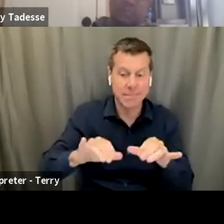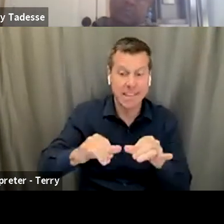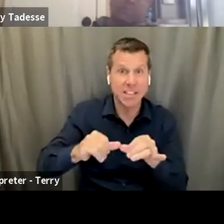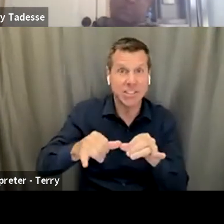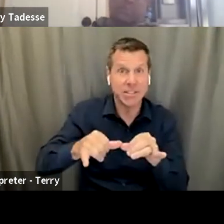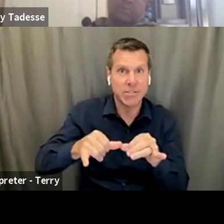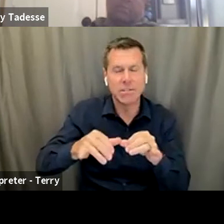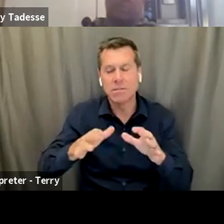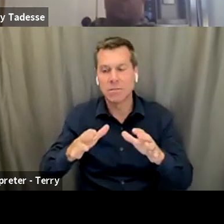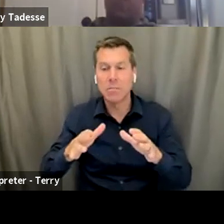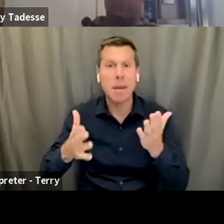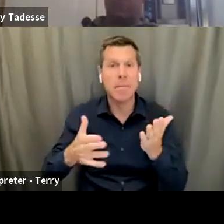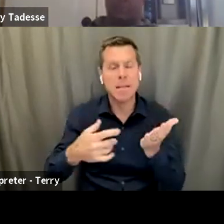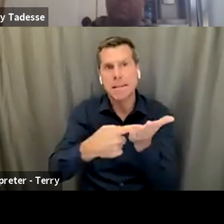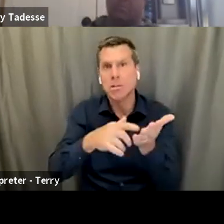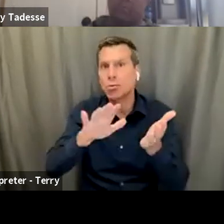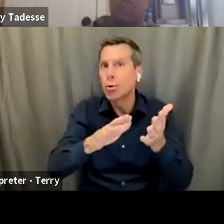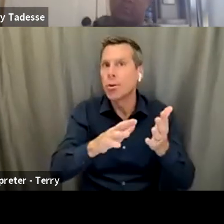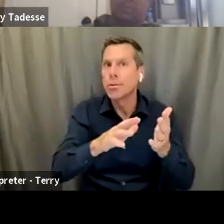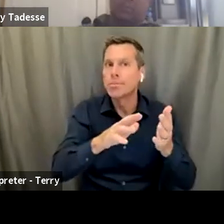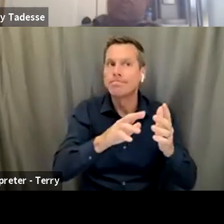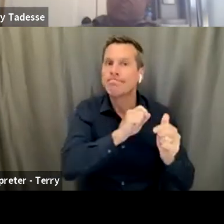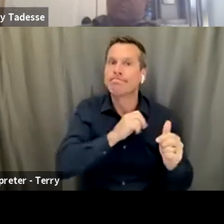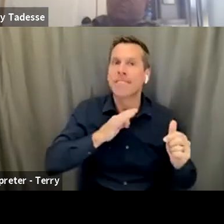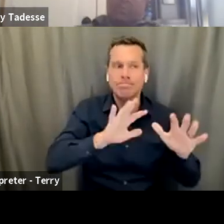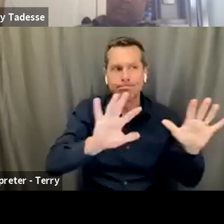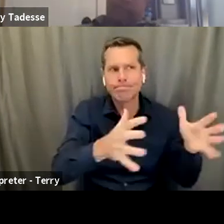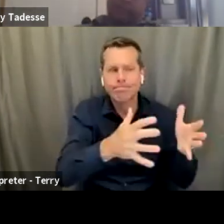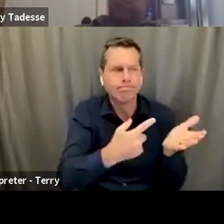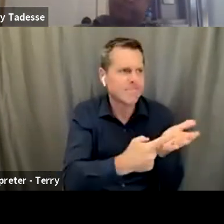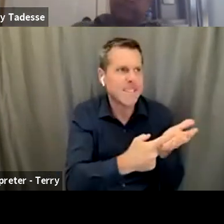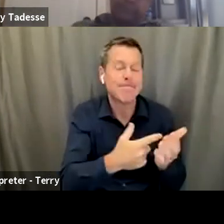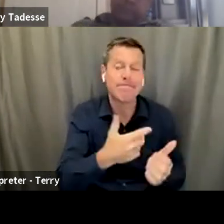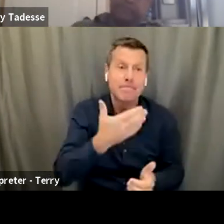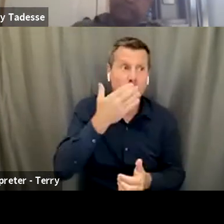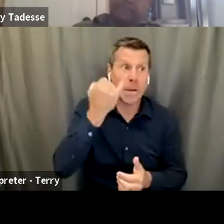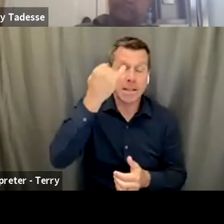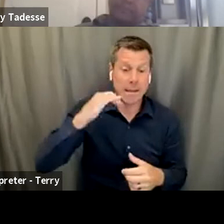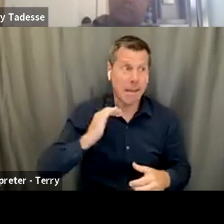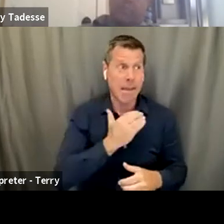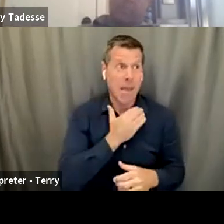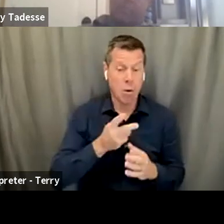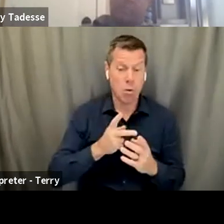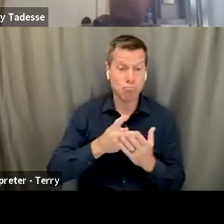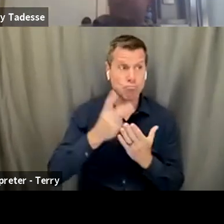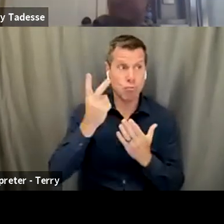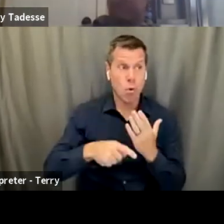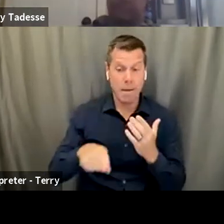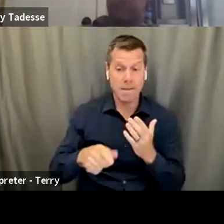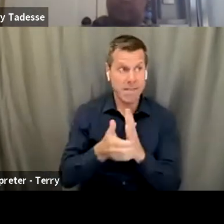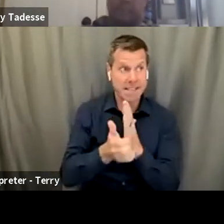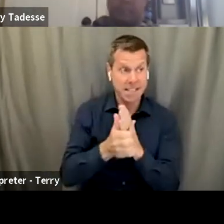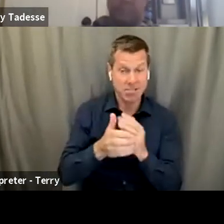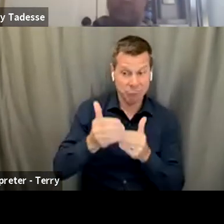your discipline faculty about that and then say, okay, look, we'd really like to make sure that our program alignment from a skills perspective